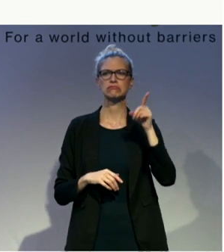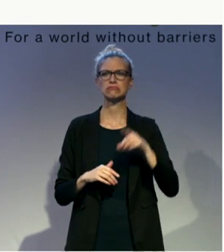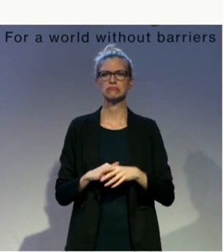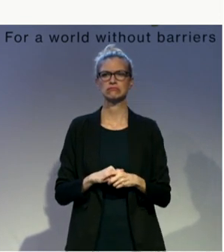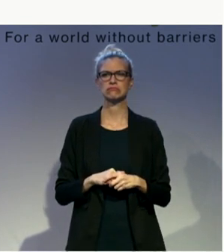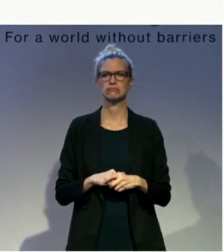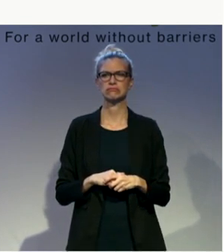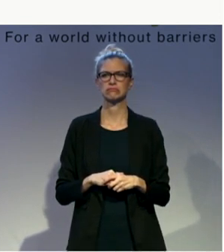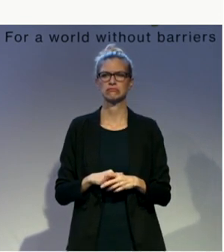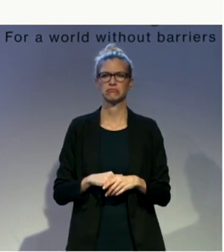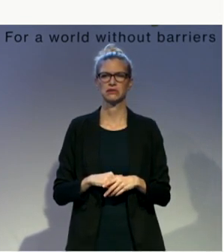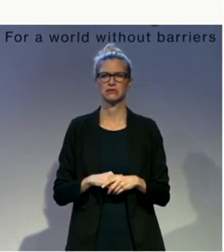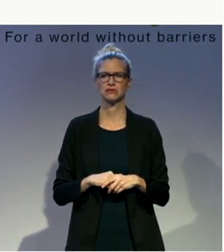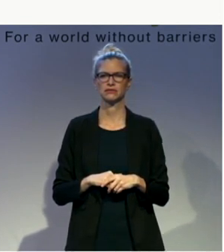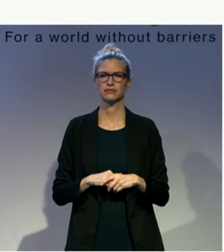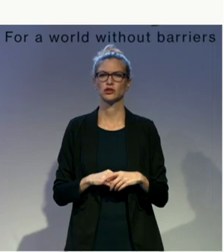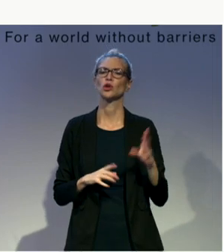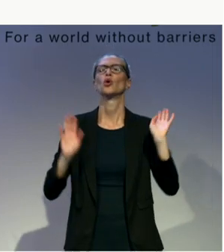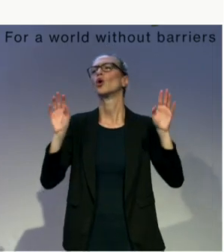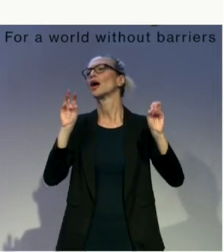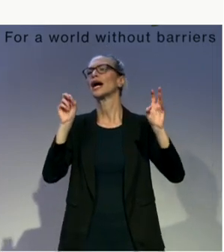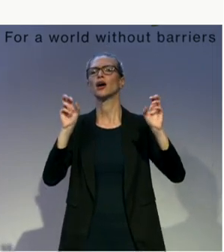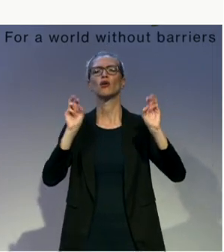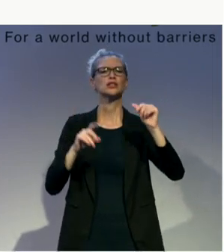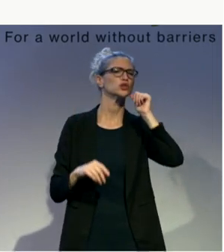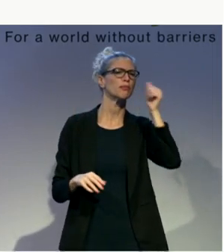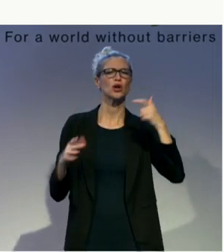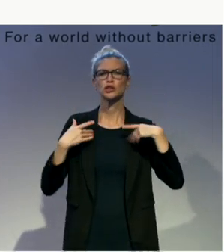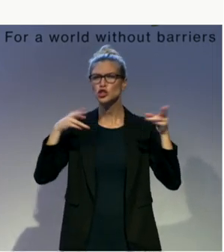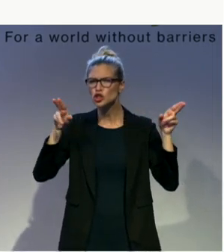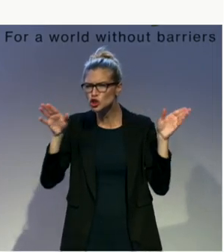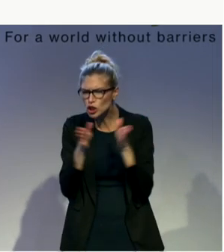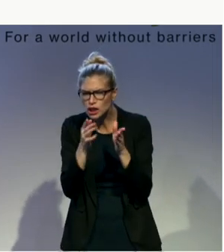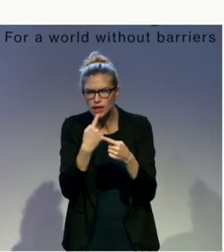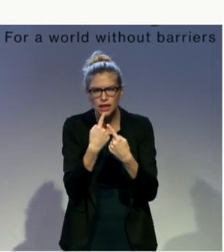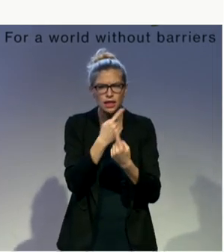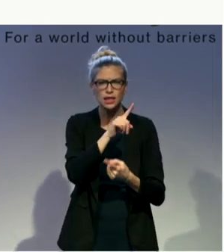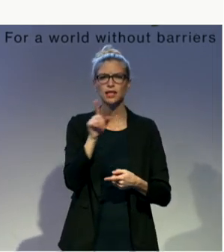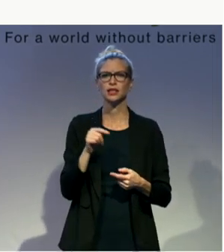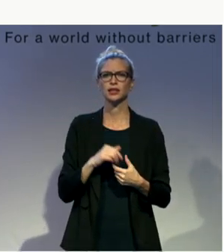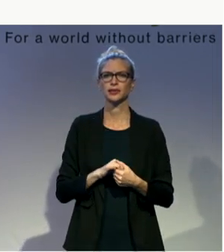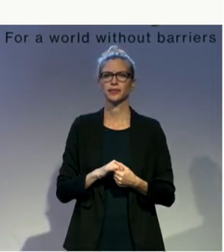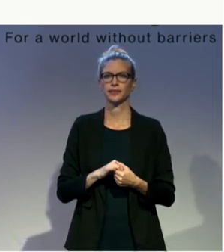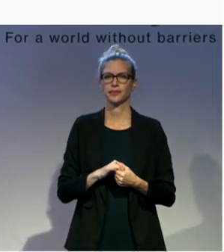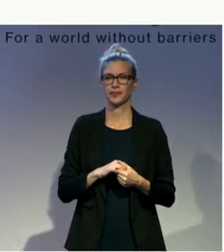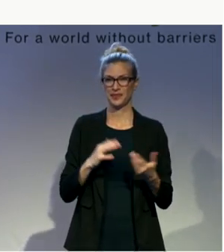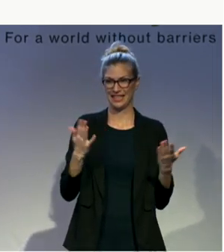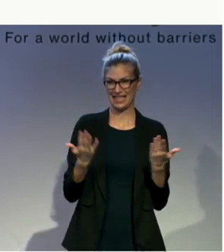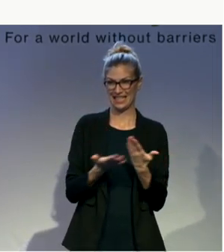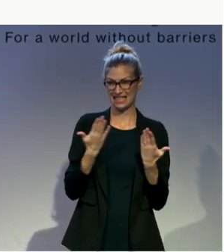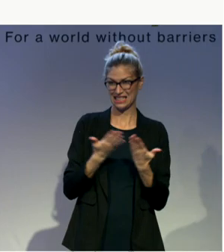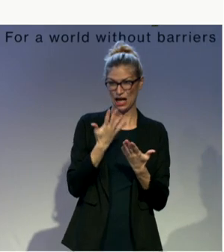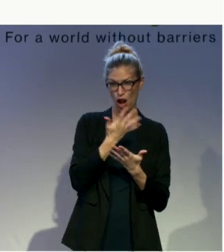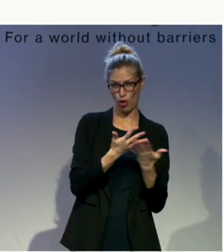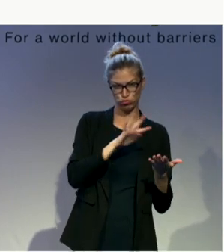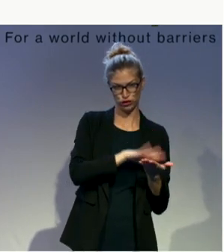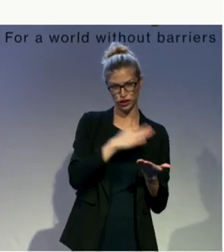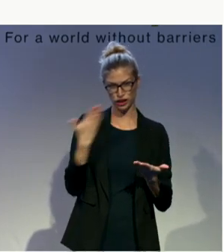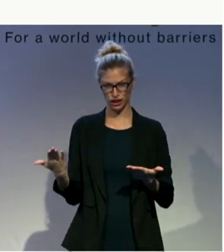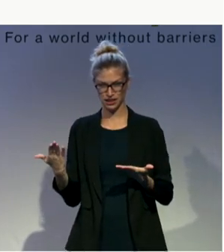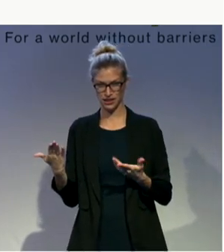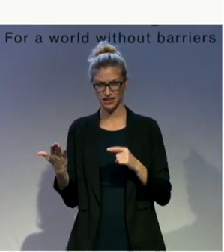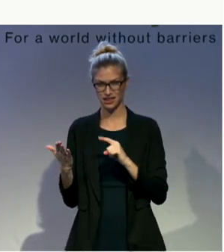Hi, good morning. Quick question. When you translate to the easy read, how do you ensure you don't lose a lot of the nuance